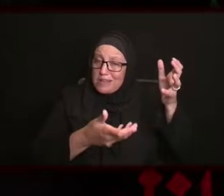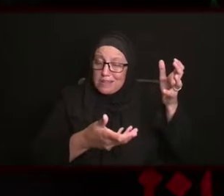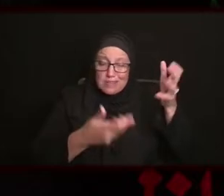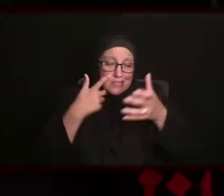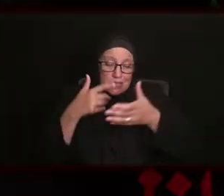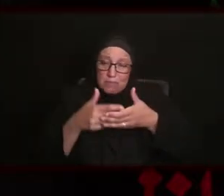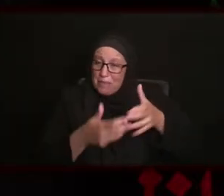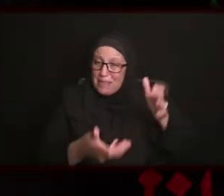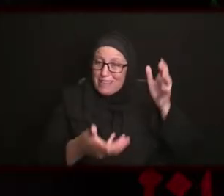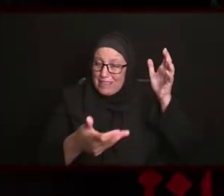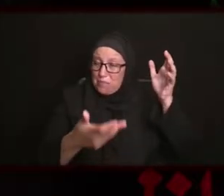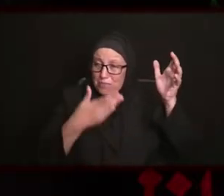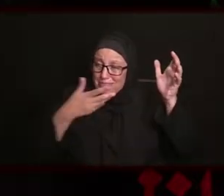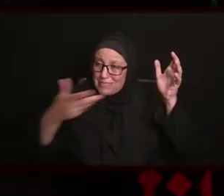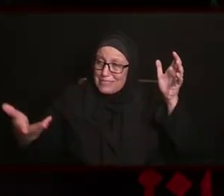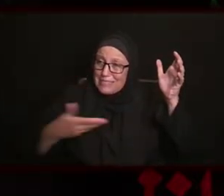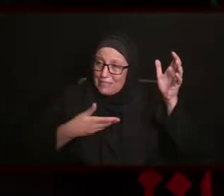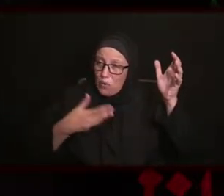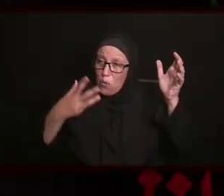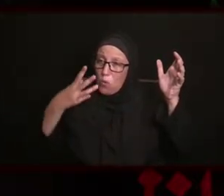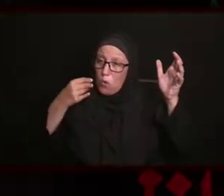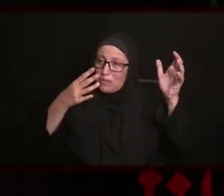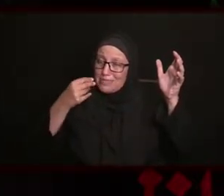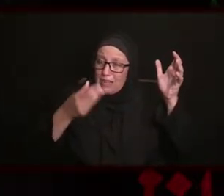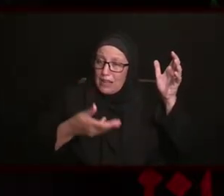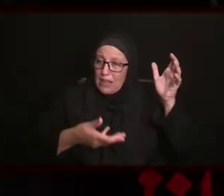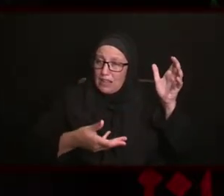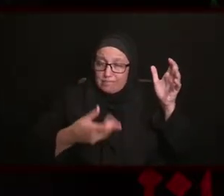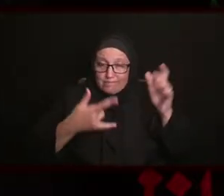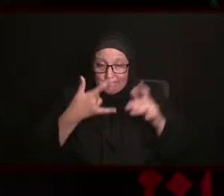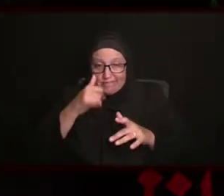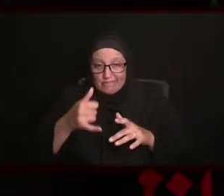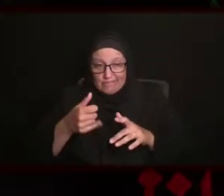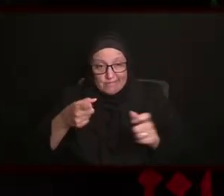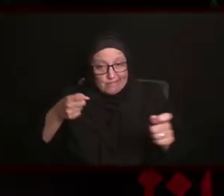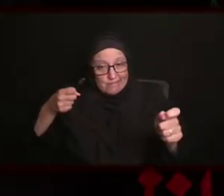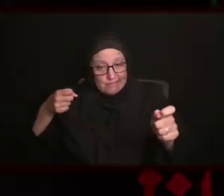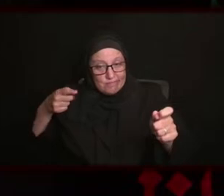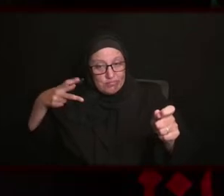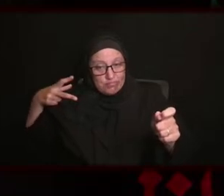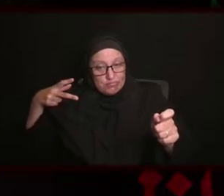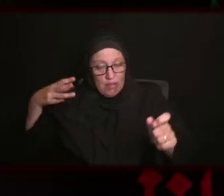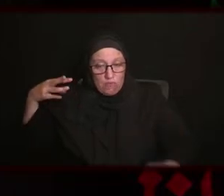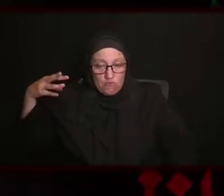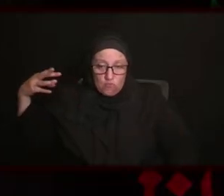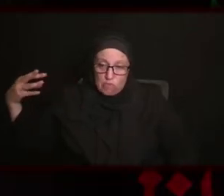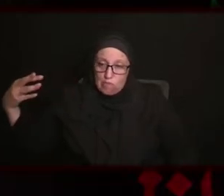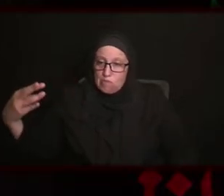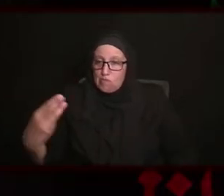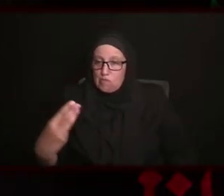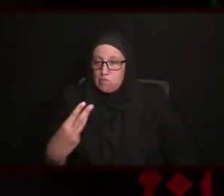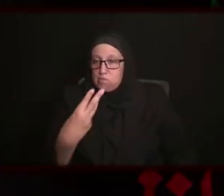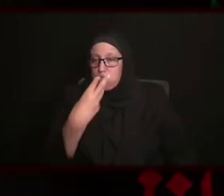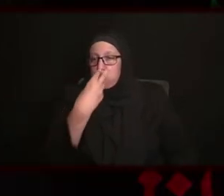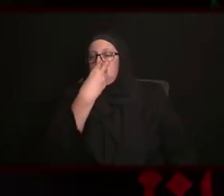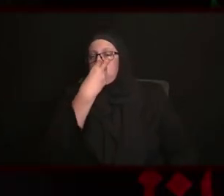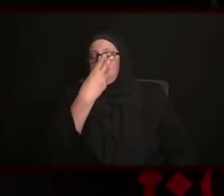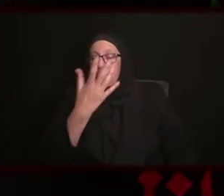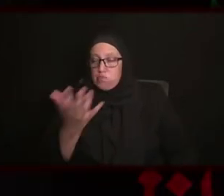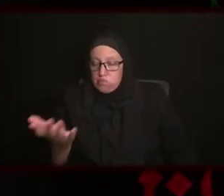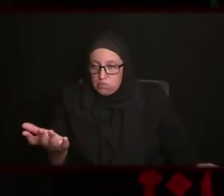only to be met with a three-headed arrow. the one who